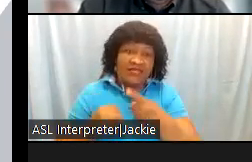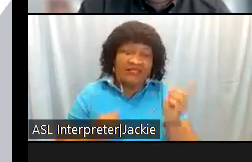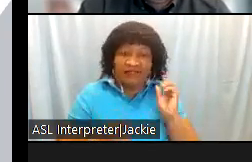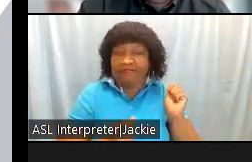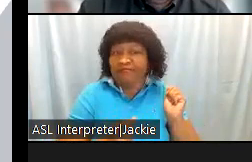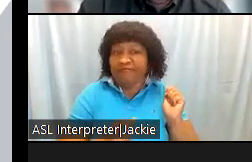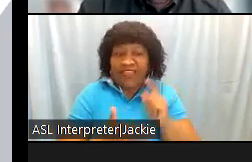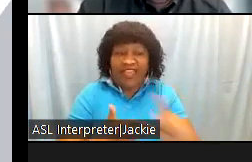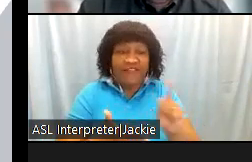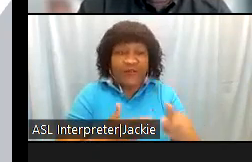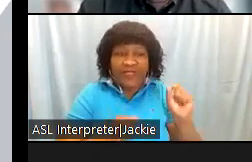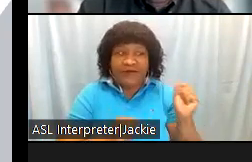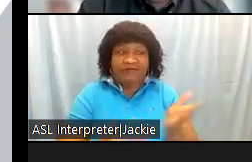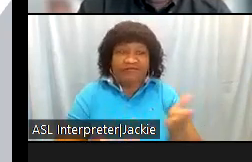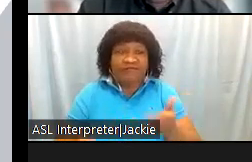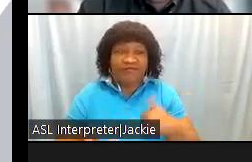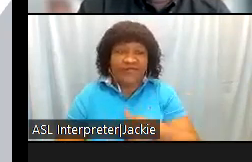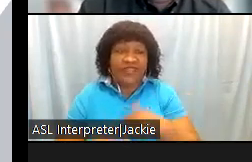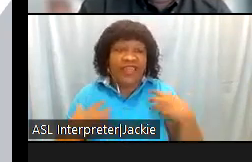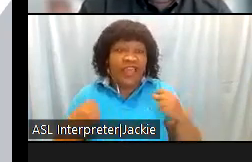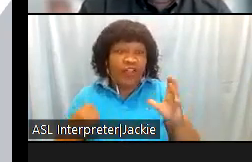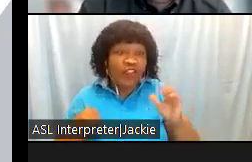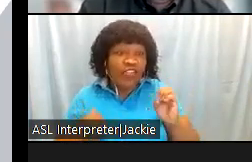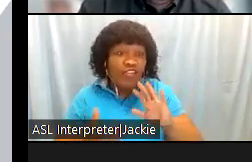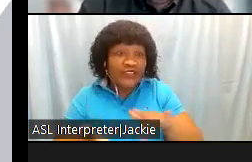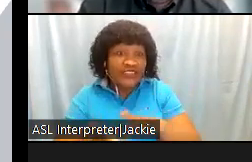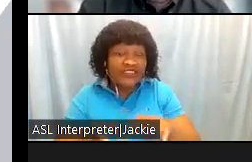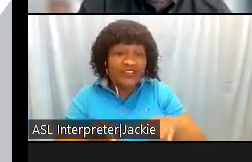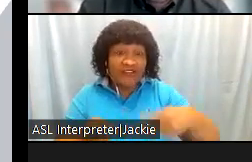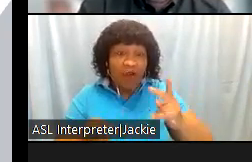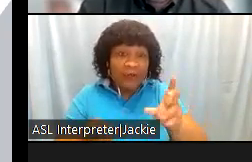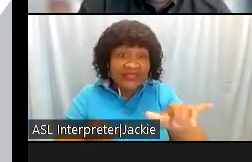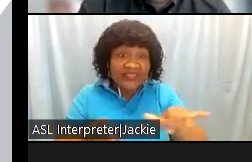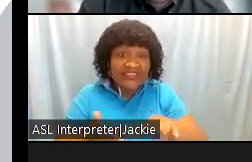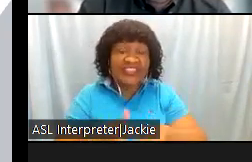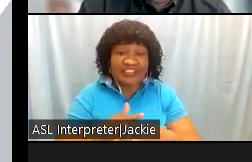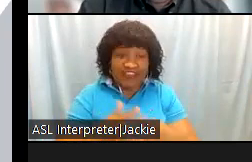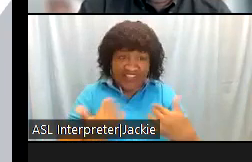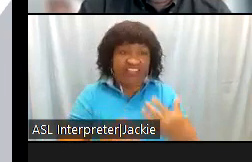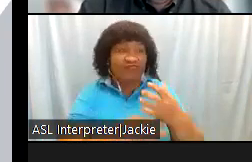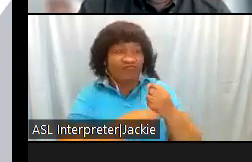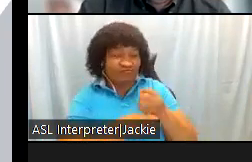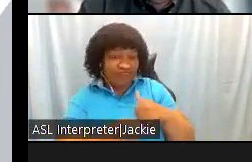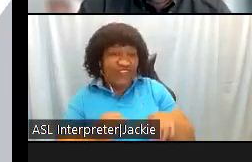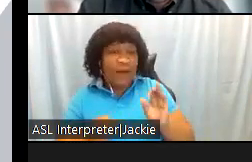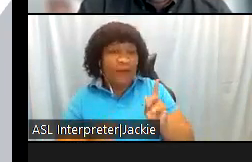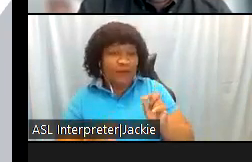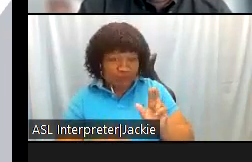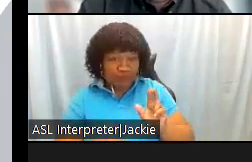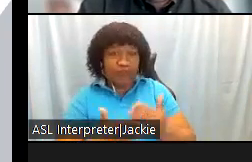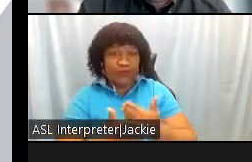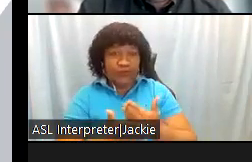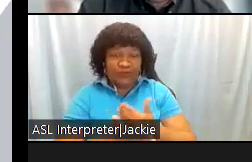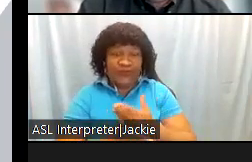now each week. Local healthcare systems and pharmacies have started to receive it. We